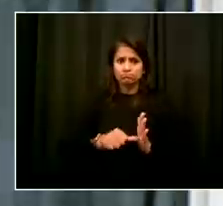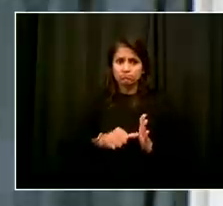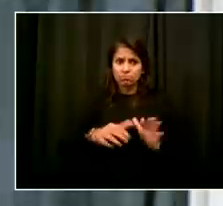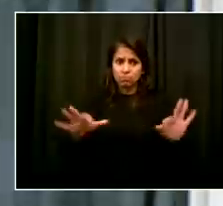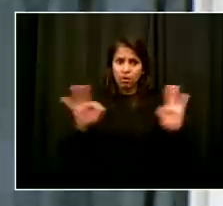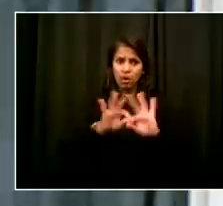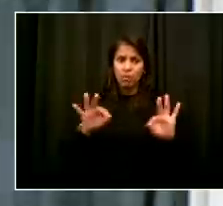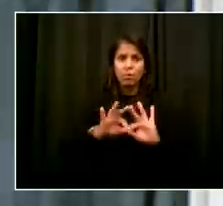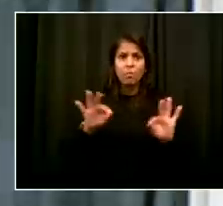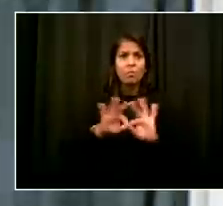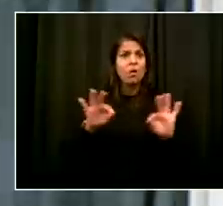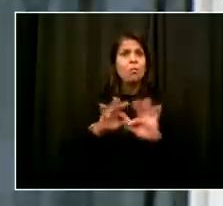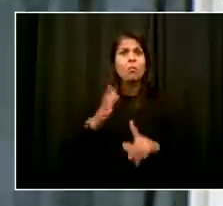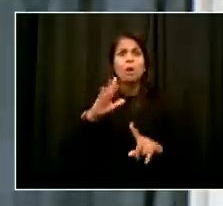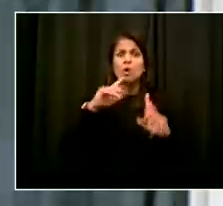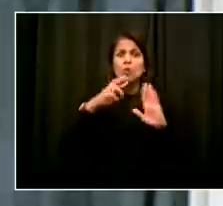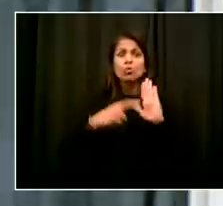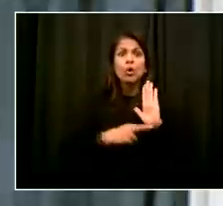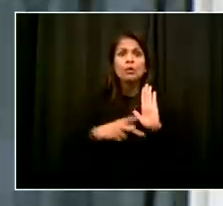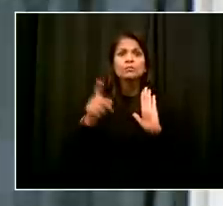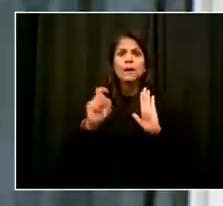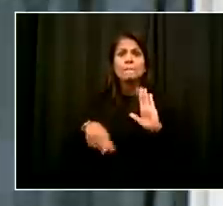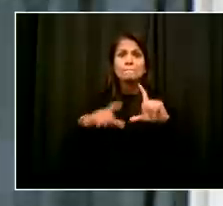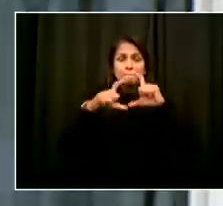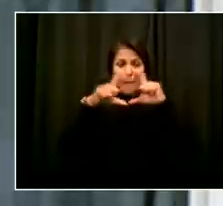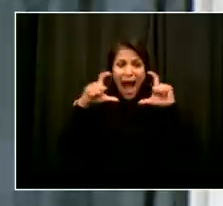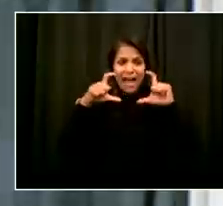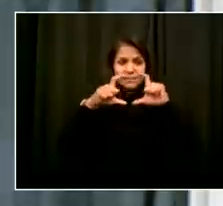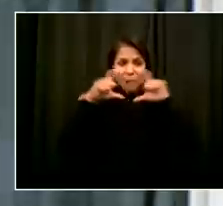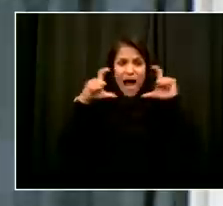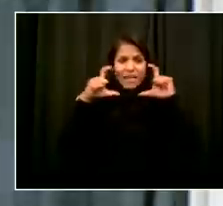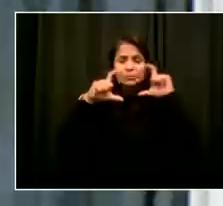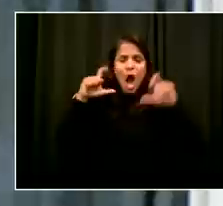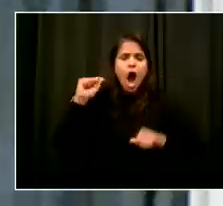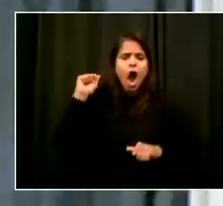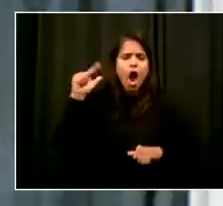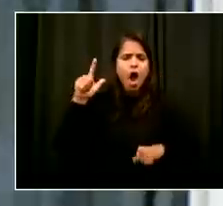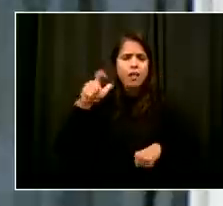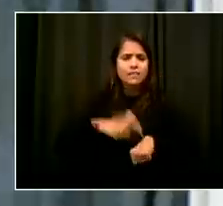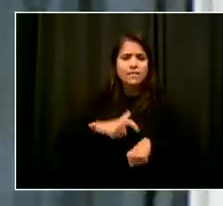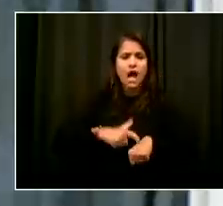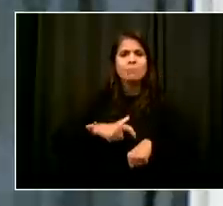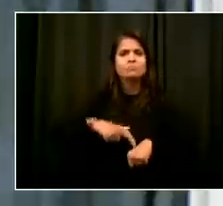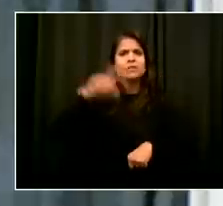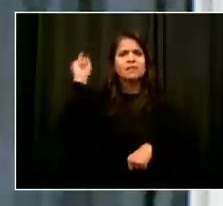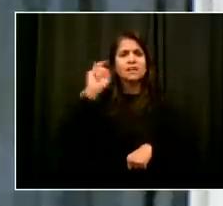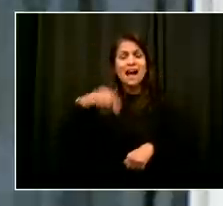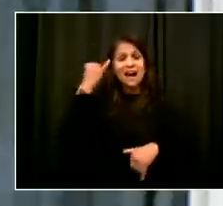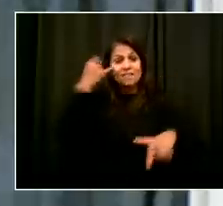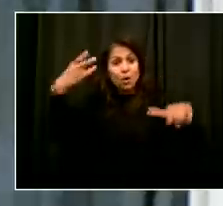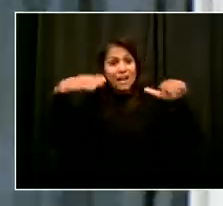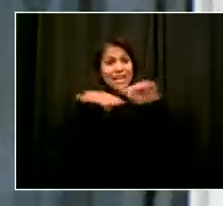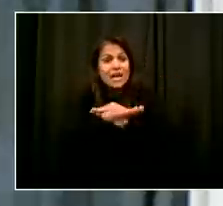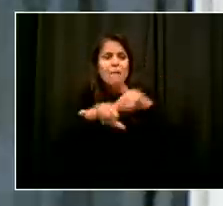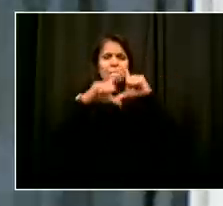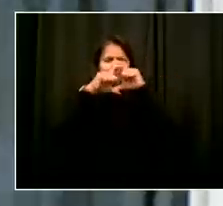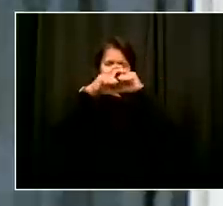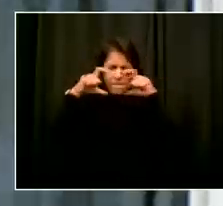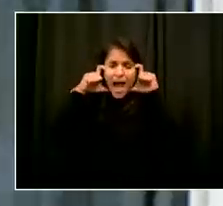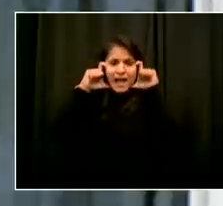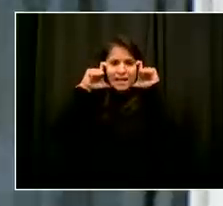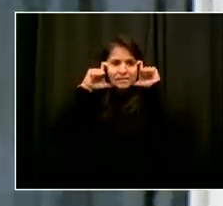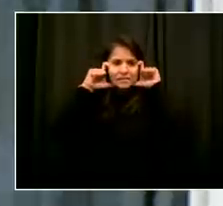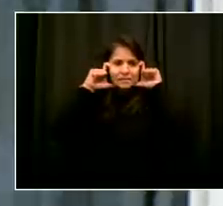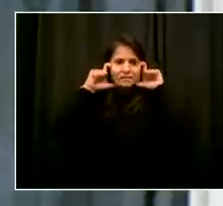at all times, particularly indoors. If you do choose to worship in a mosque or a temple,